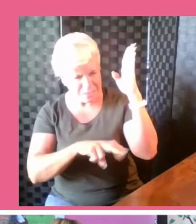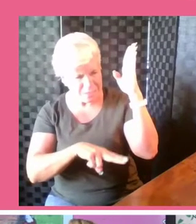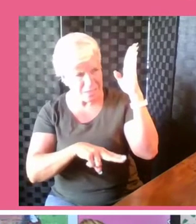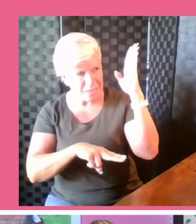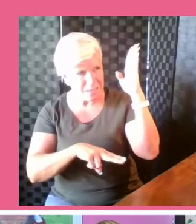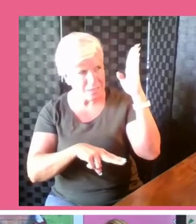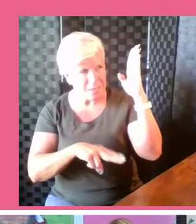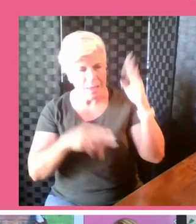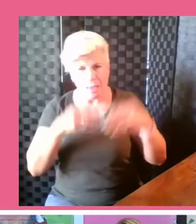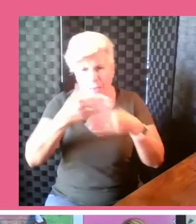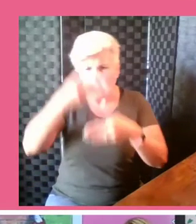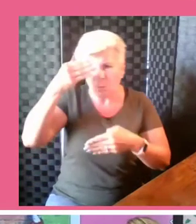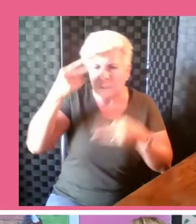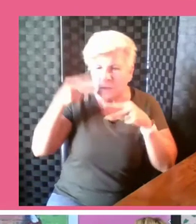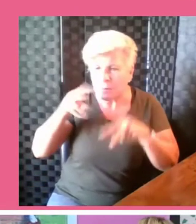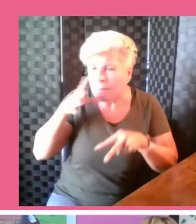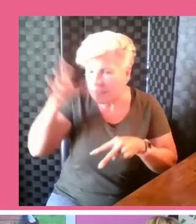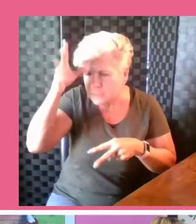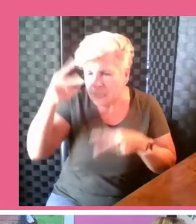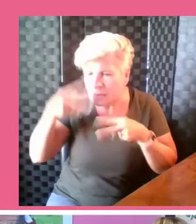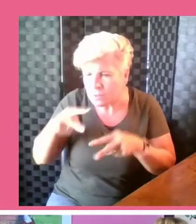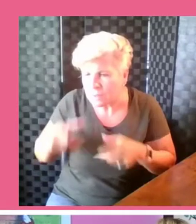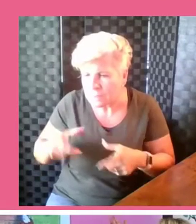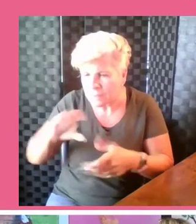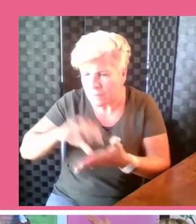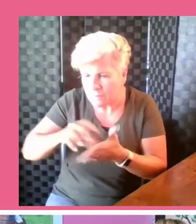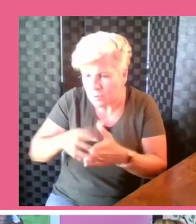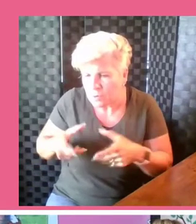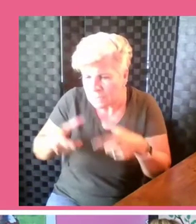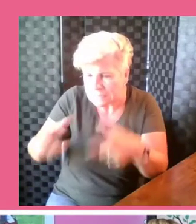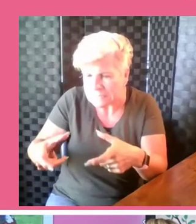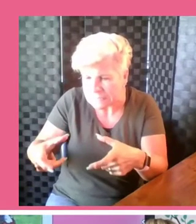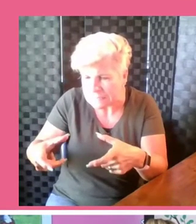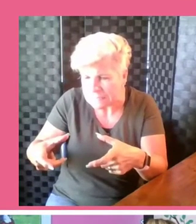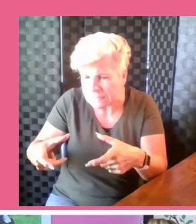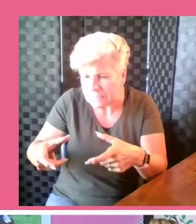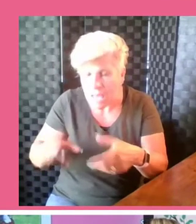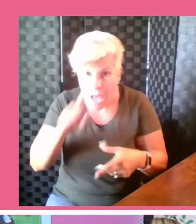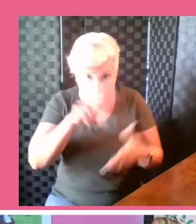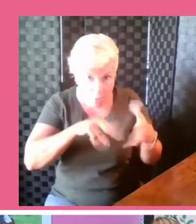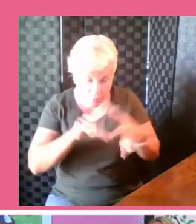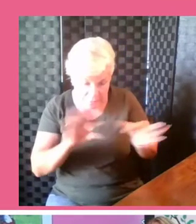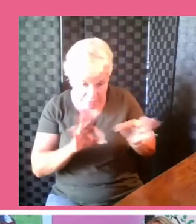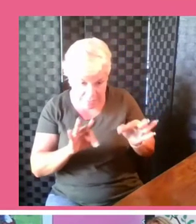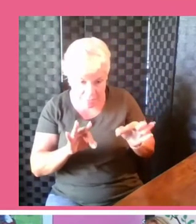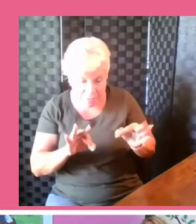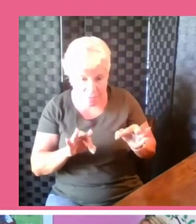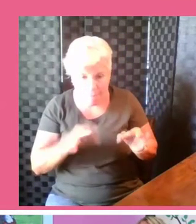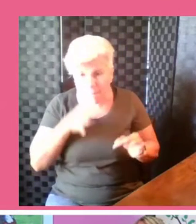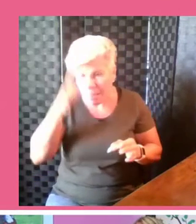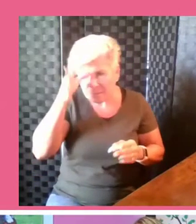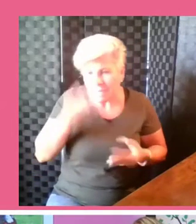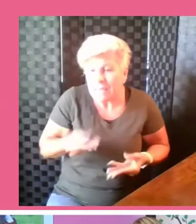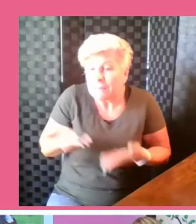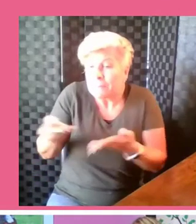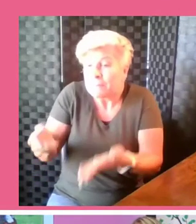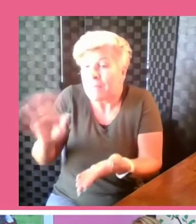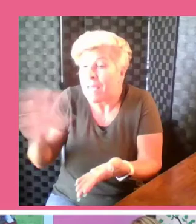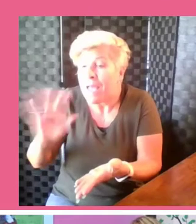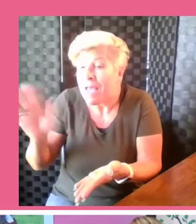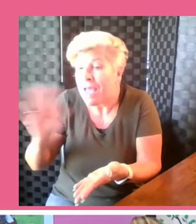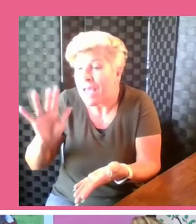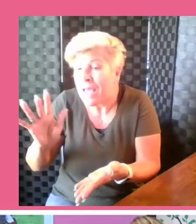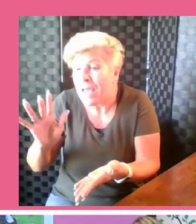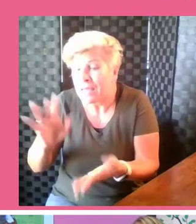dad are leaning out the window with some cookies. And when I read the text, her parents are greeting her, and chrysanthemum is